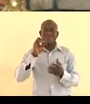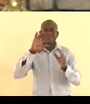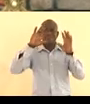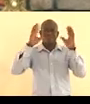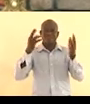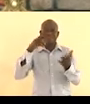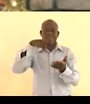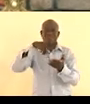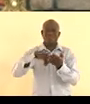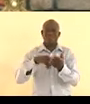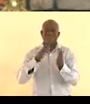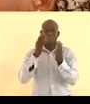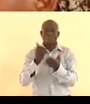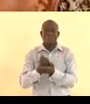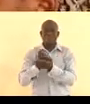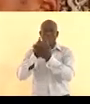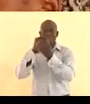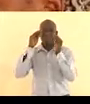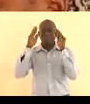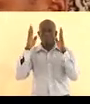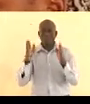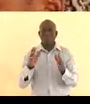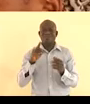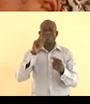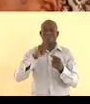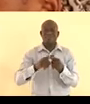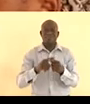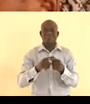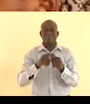helps you to negotiate and put some of it in his.